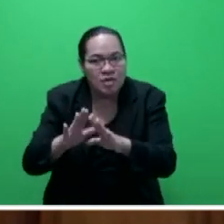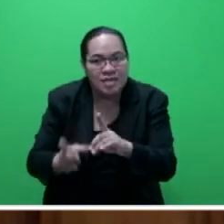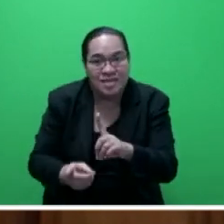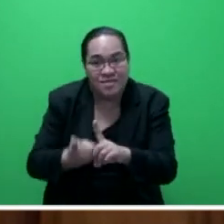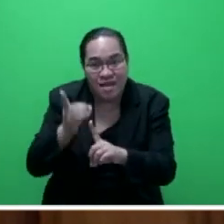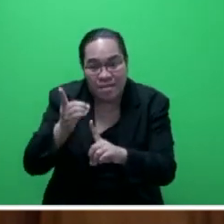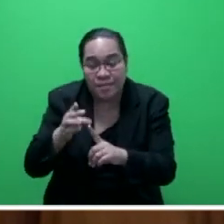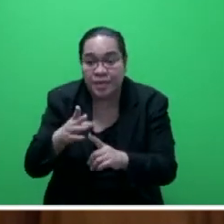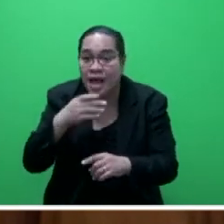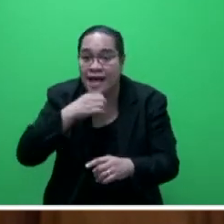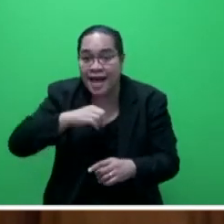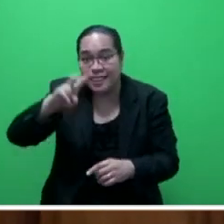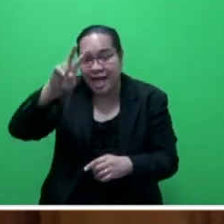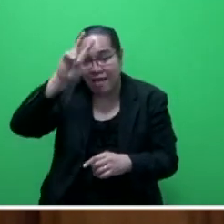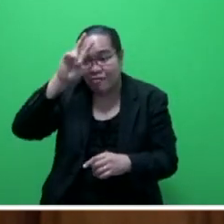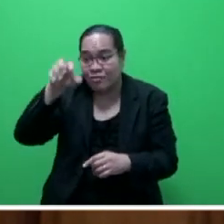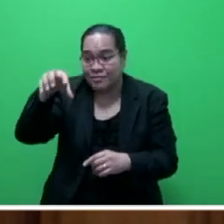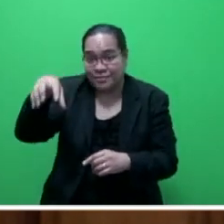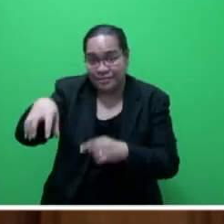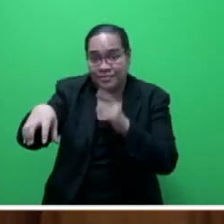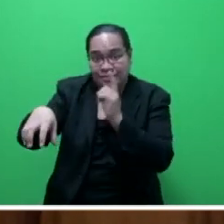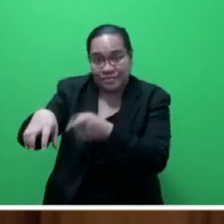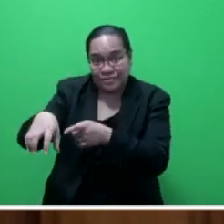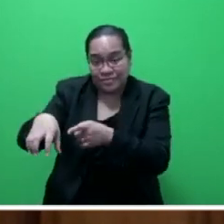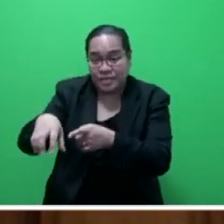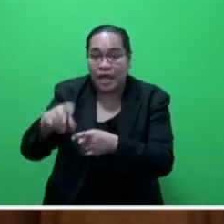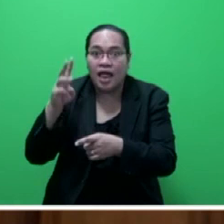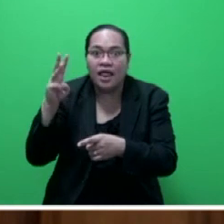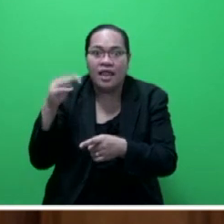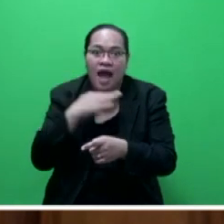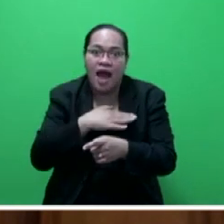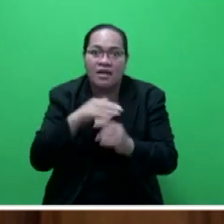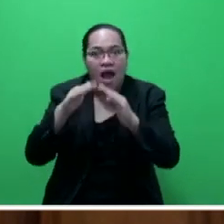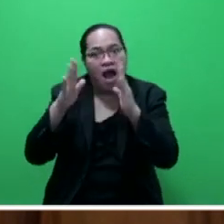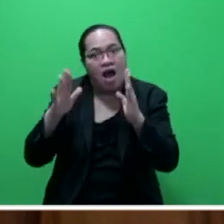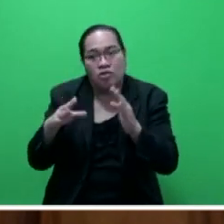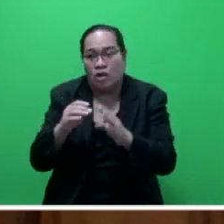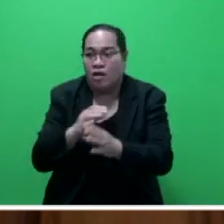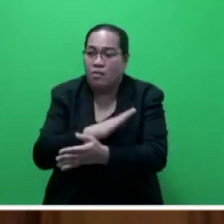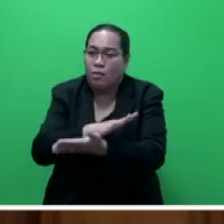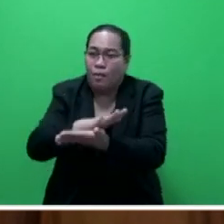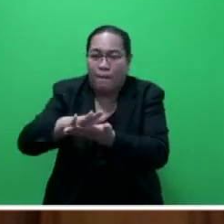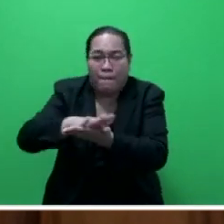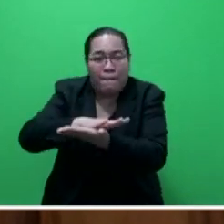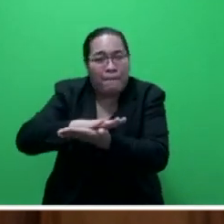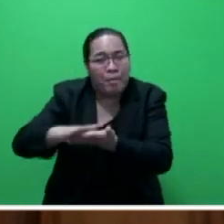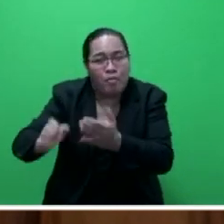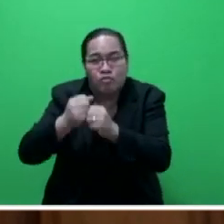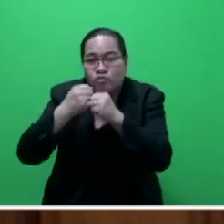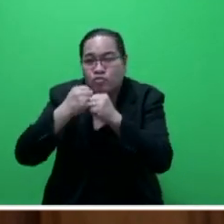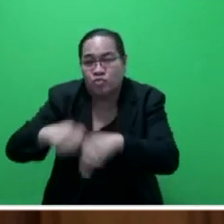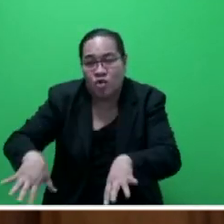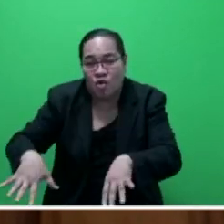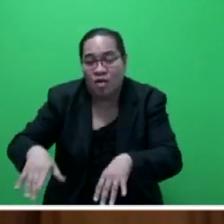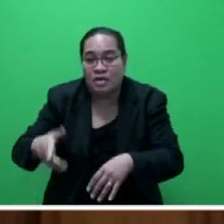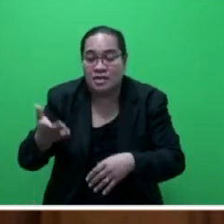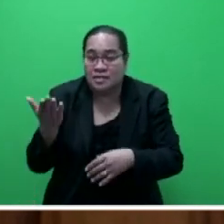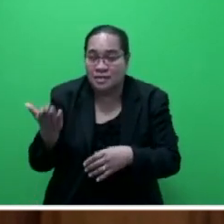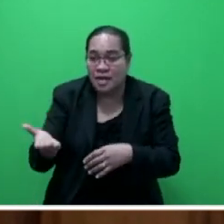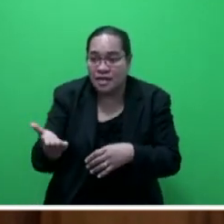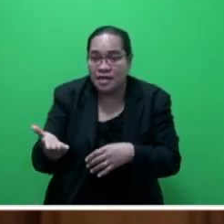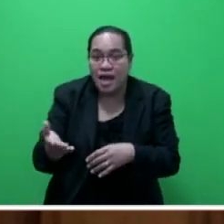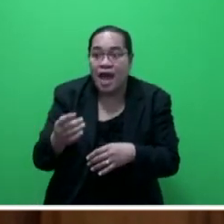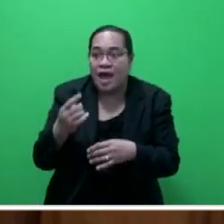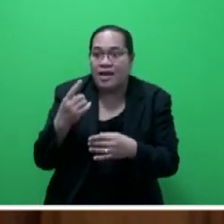In Kandavu alone, a total of 300 homes were completely destroyed, and a further 586